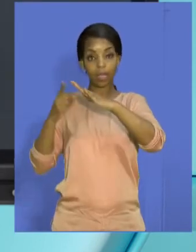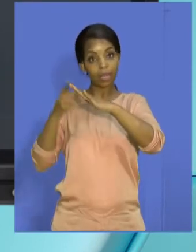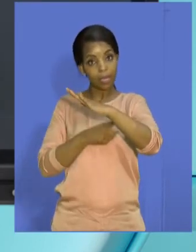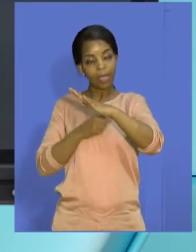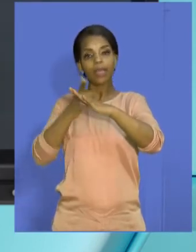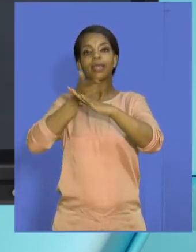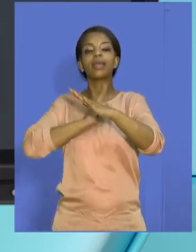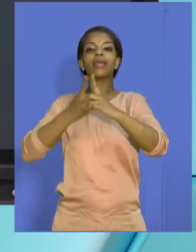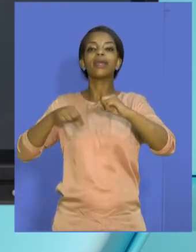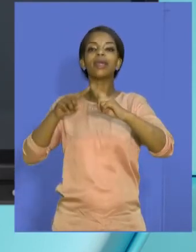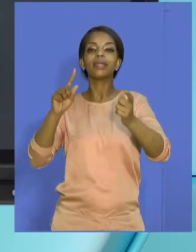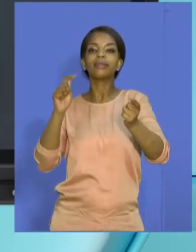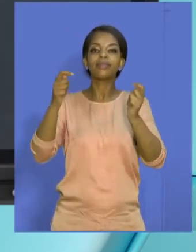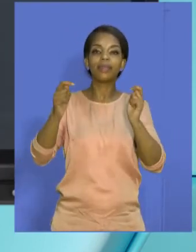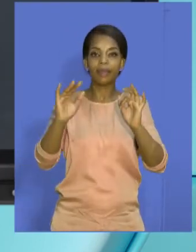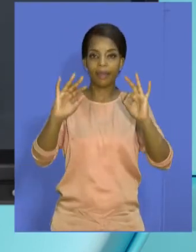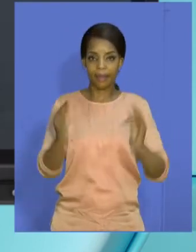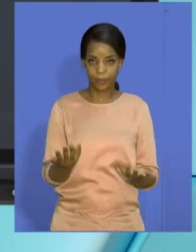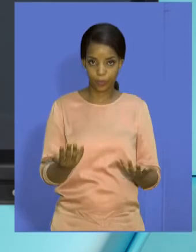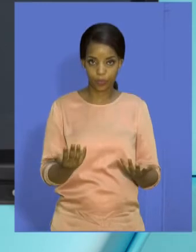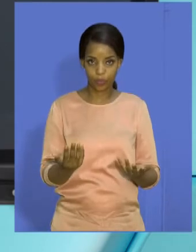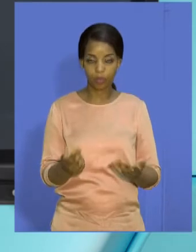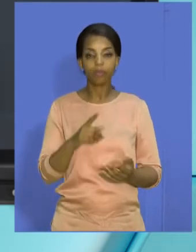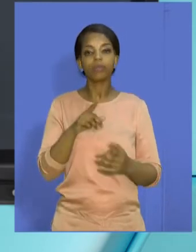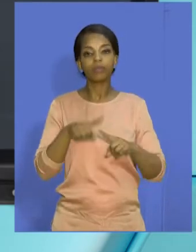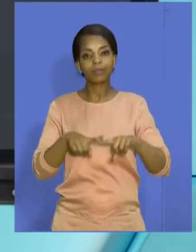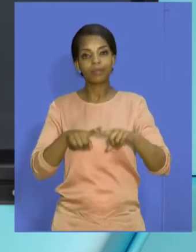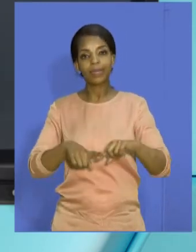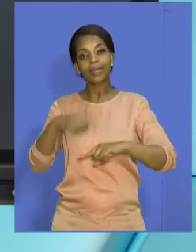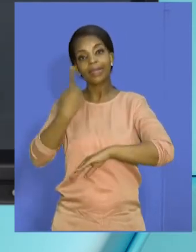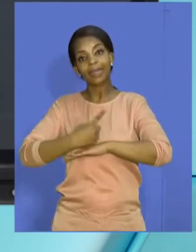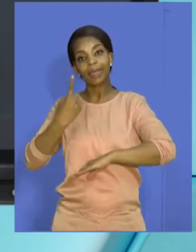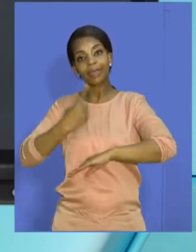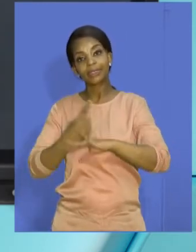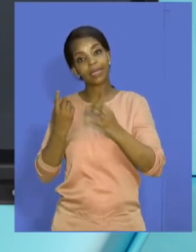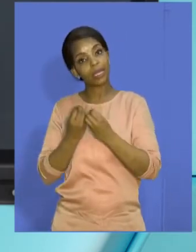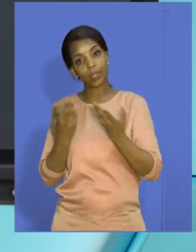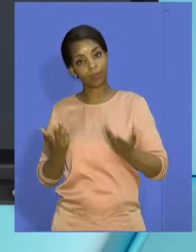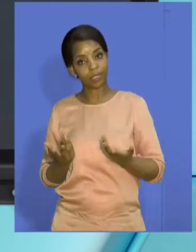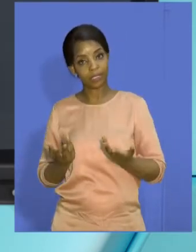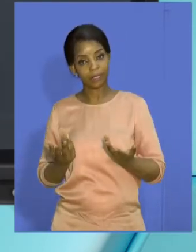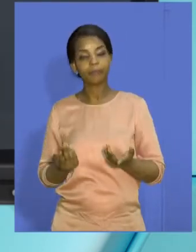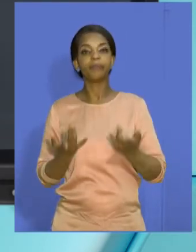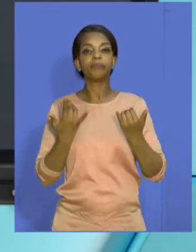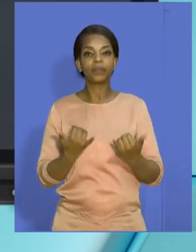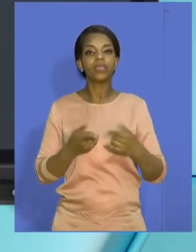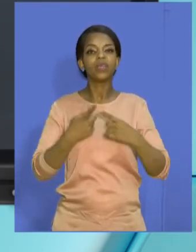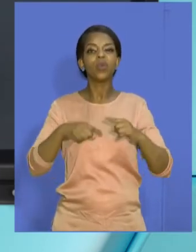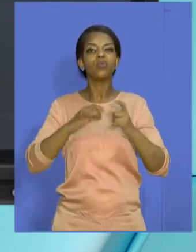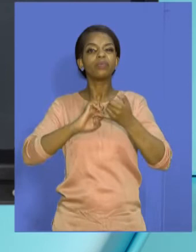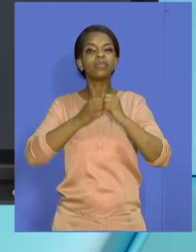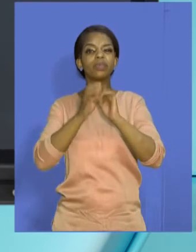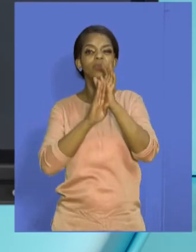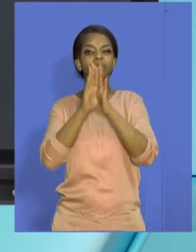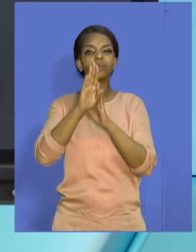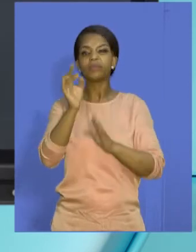it changing due to the number of days that we were looking at? Now let's try and develop a model that we will use,